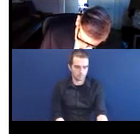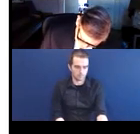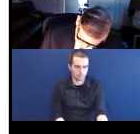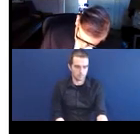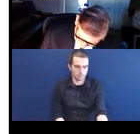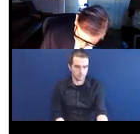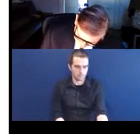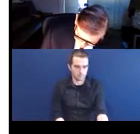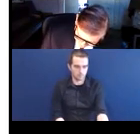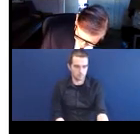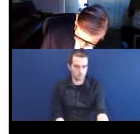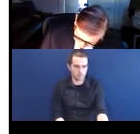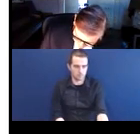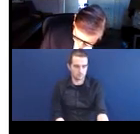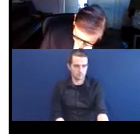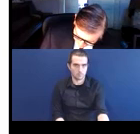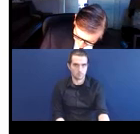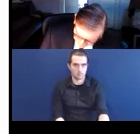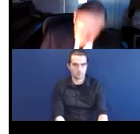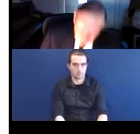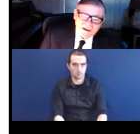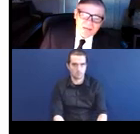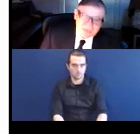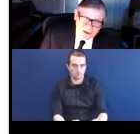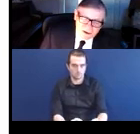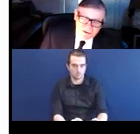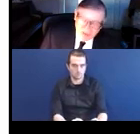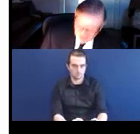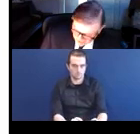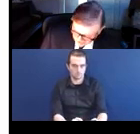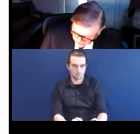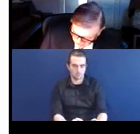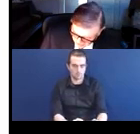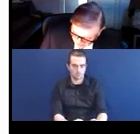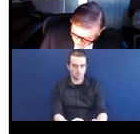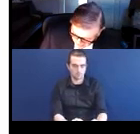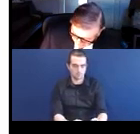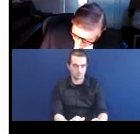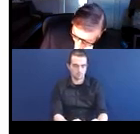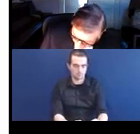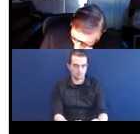of Community Development and Social Services. Absolutely right, yes.